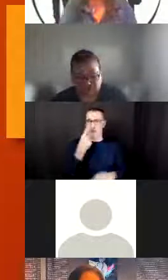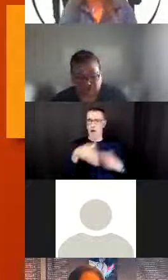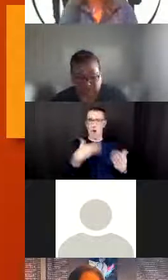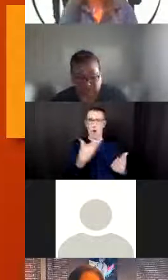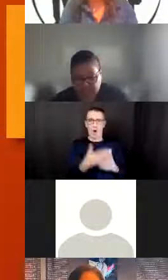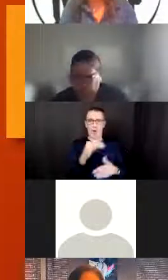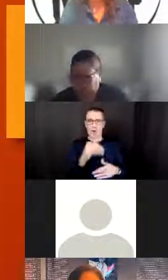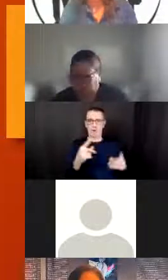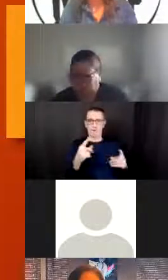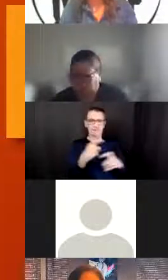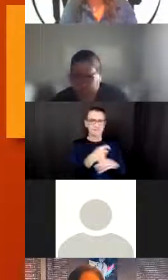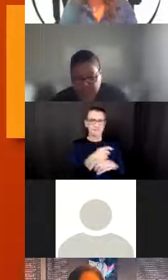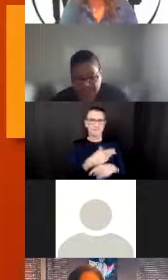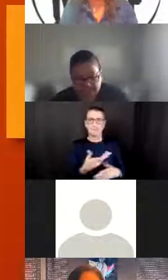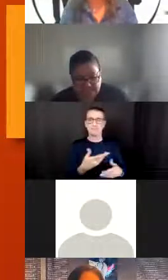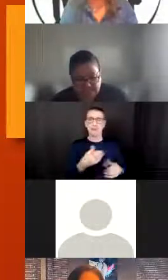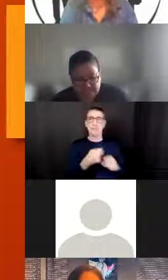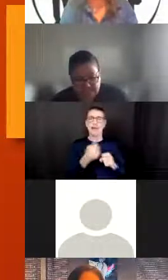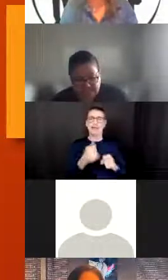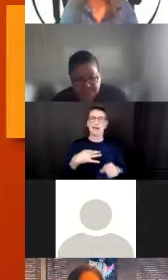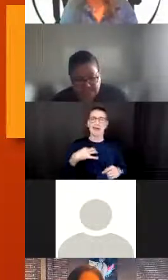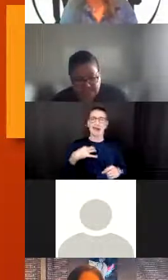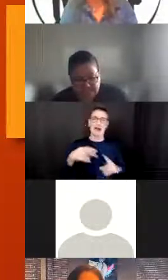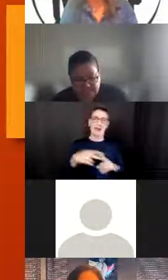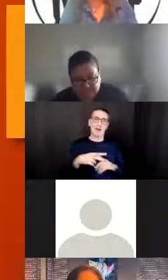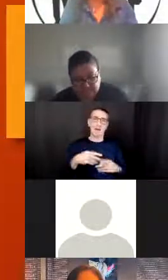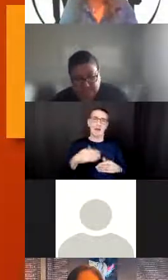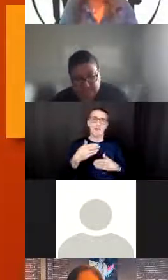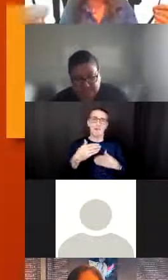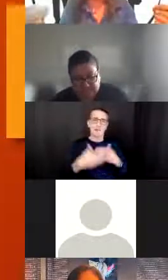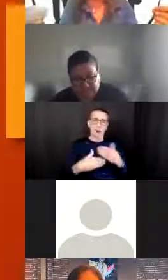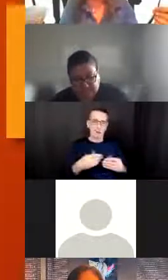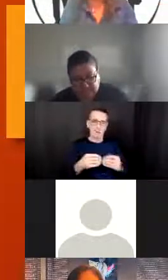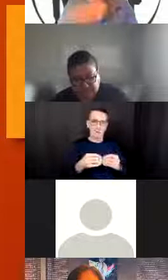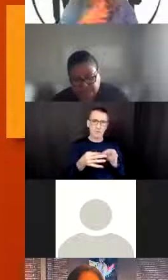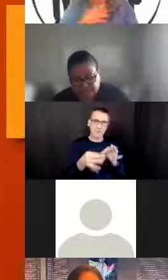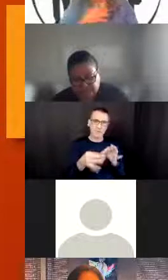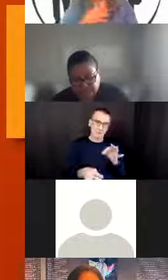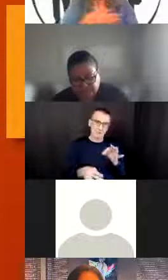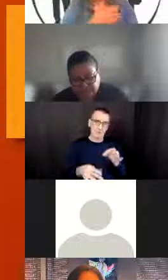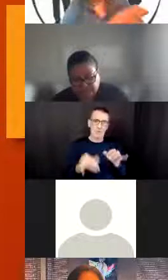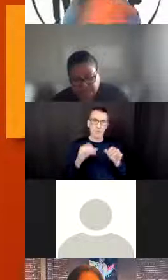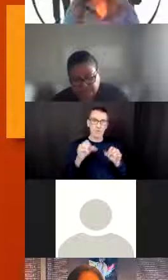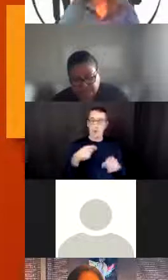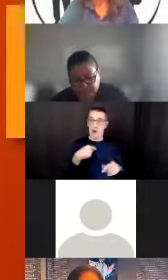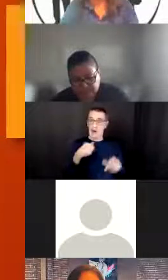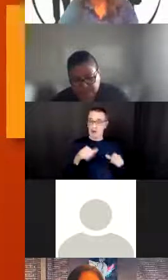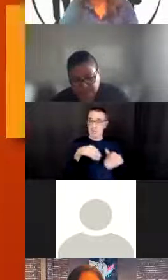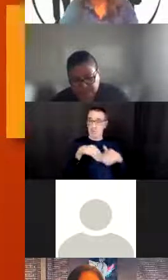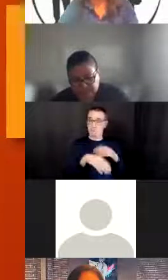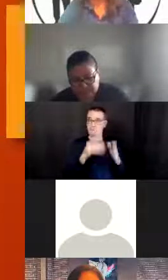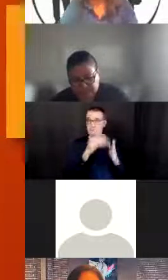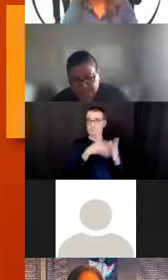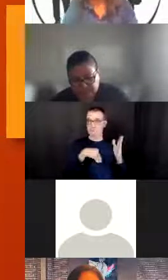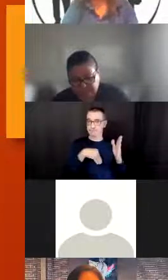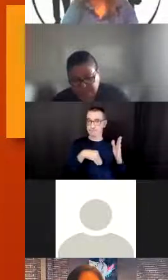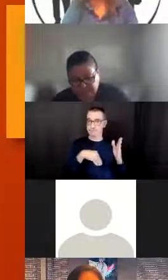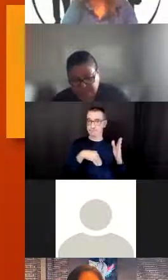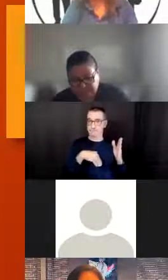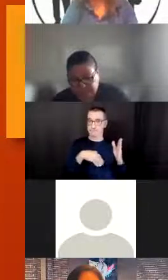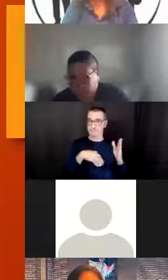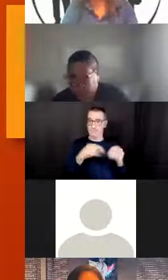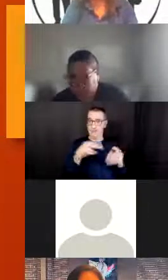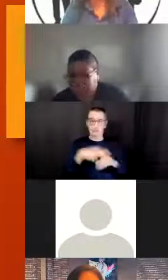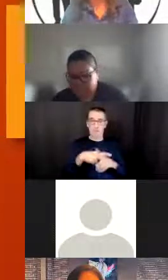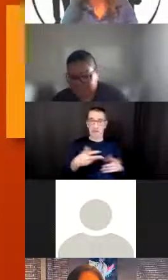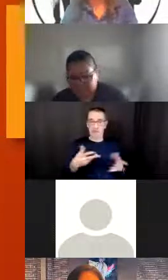Just make the application process a little simpler, that we can, like, that I can go in and fill out everything and